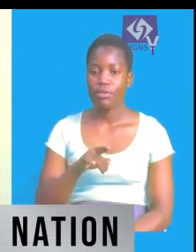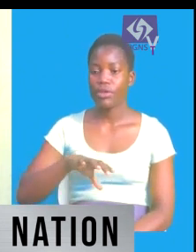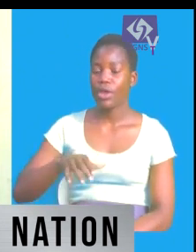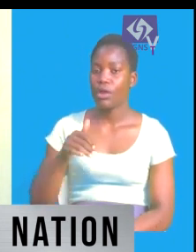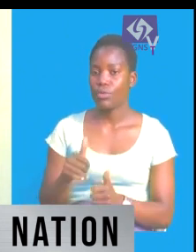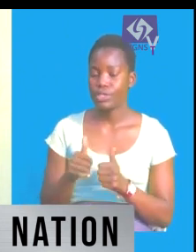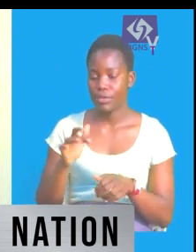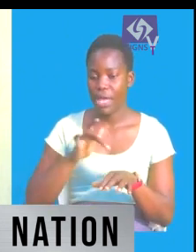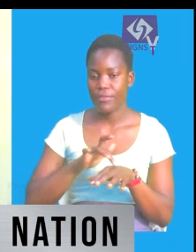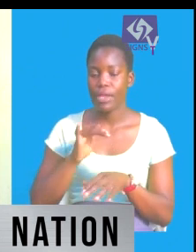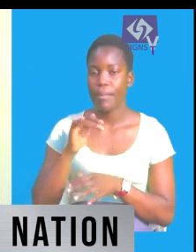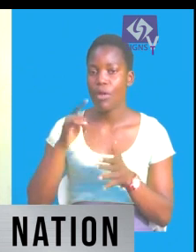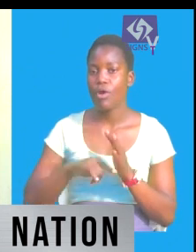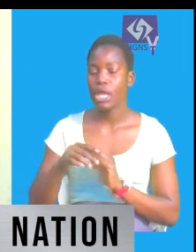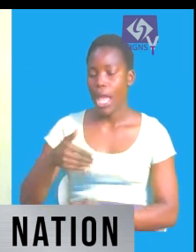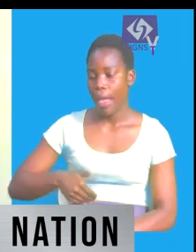has been affected by hunger.